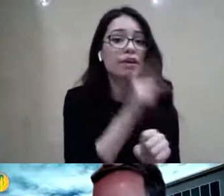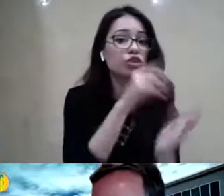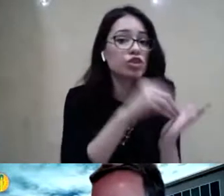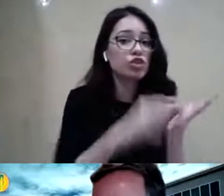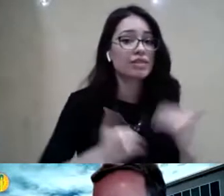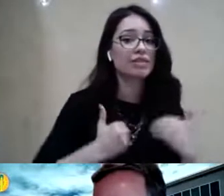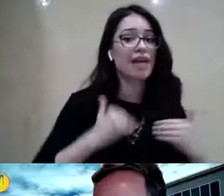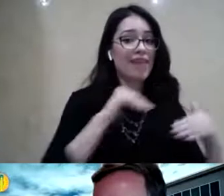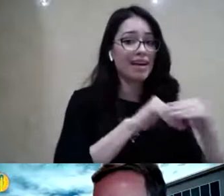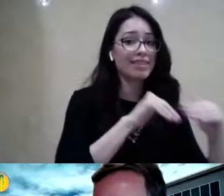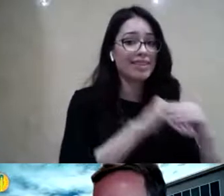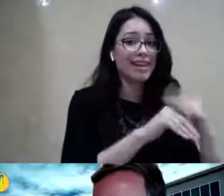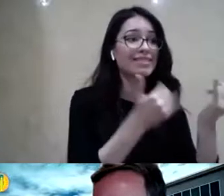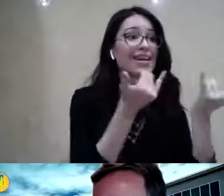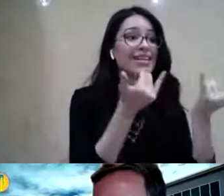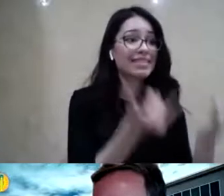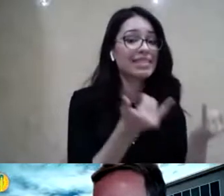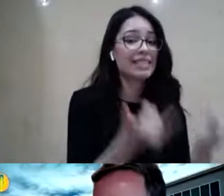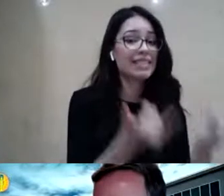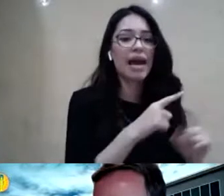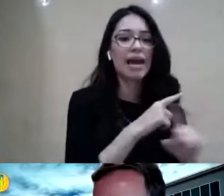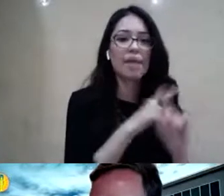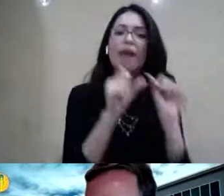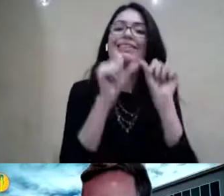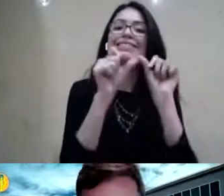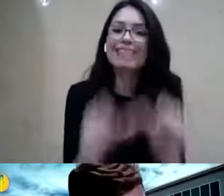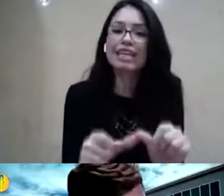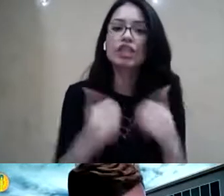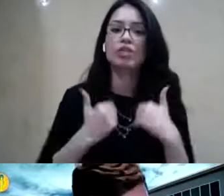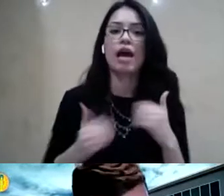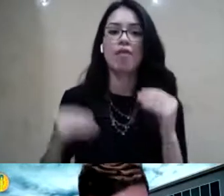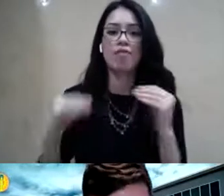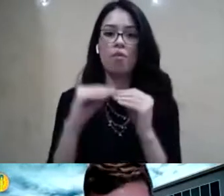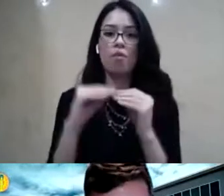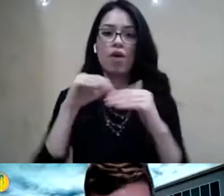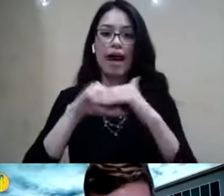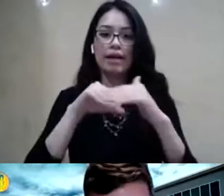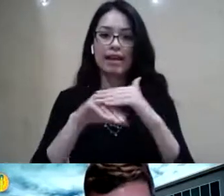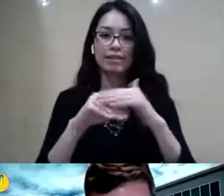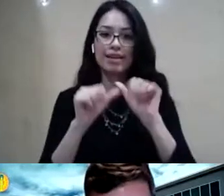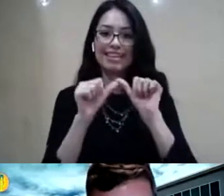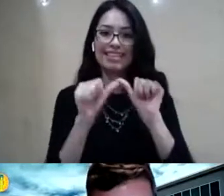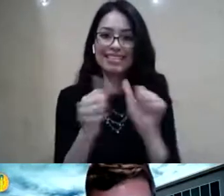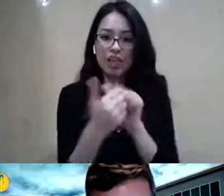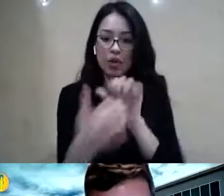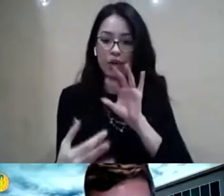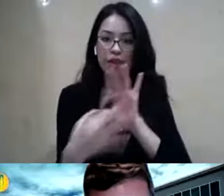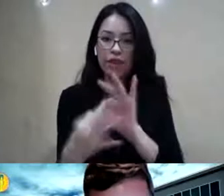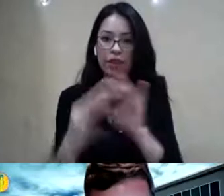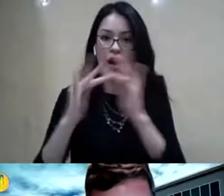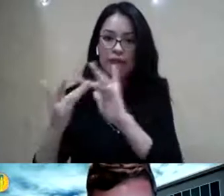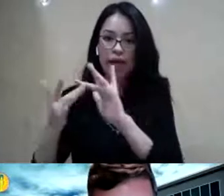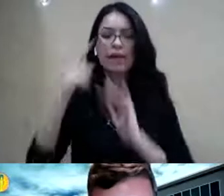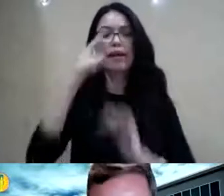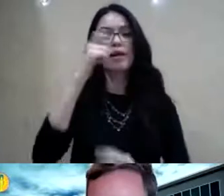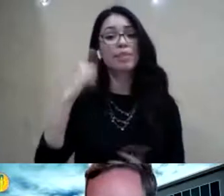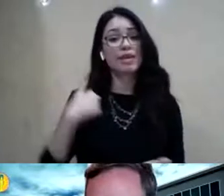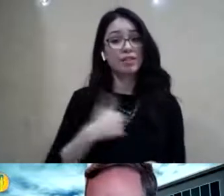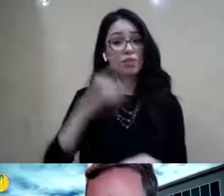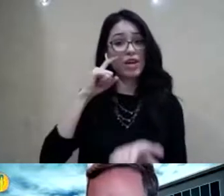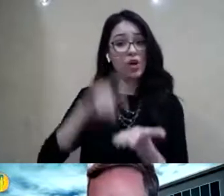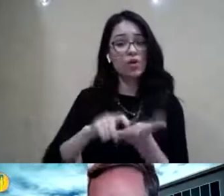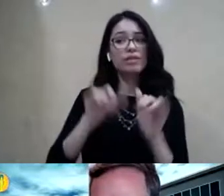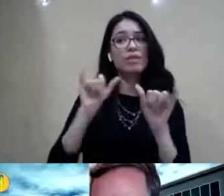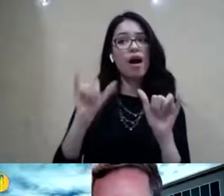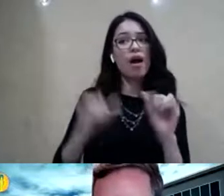today, but that when we come back to school, we maintain that connectivity, because we found there are other benefits. Right now it's a workaround. Right